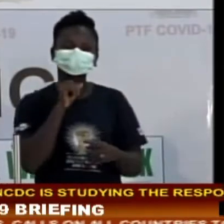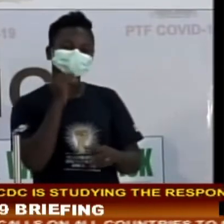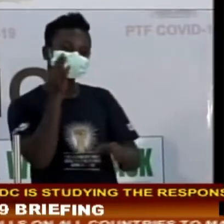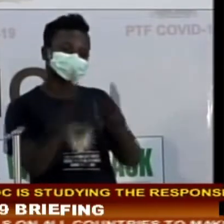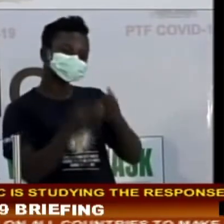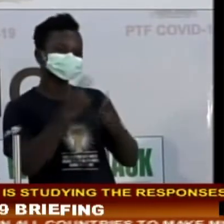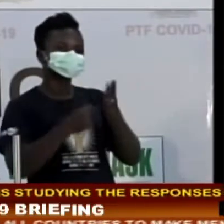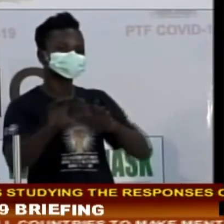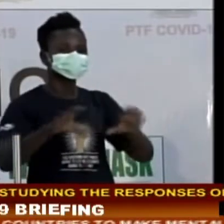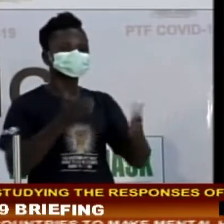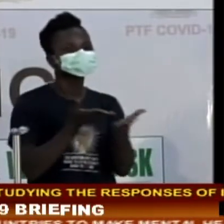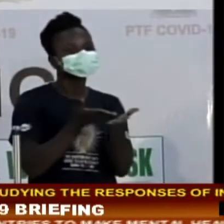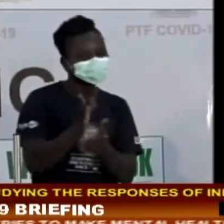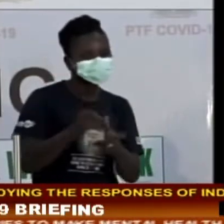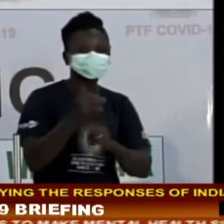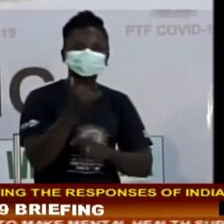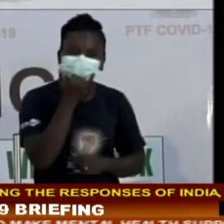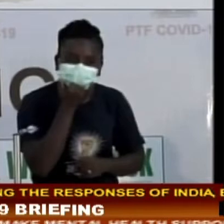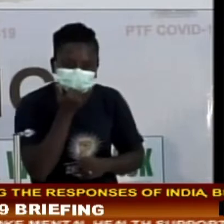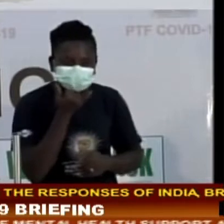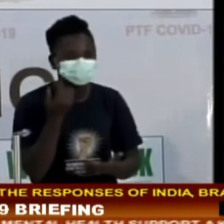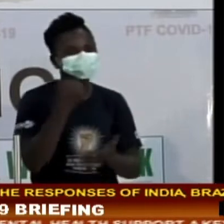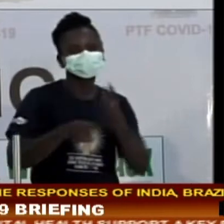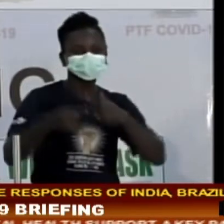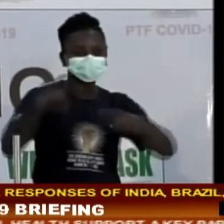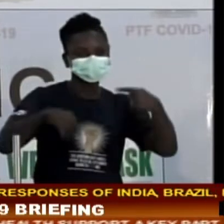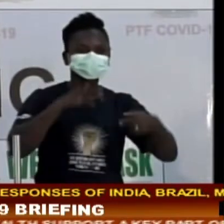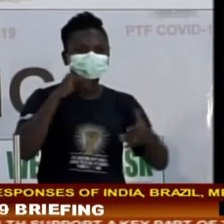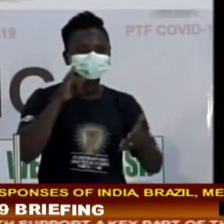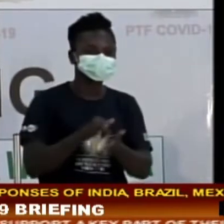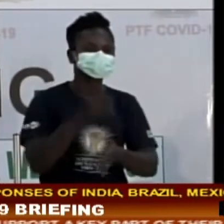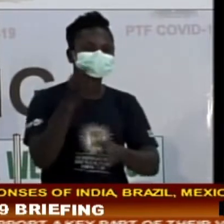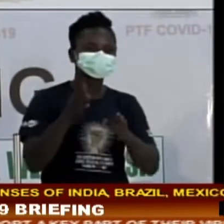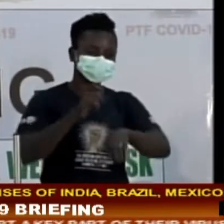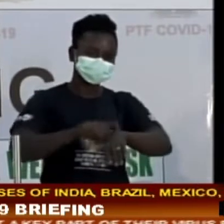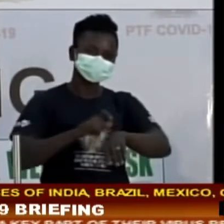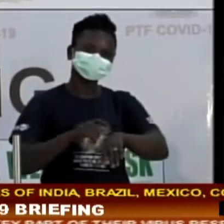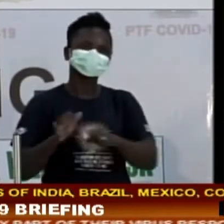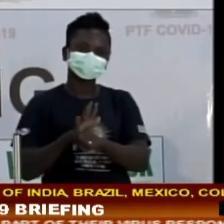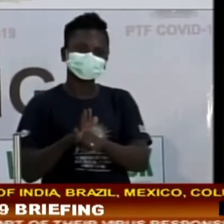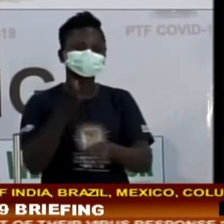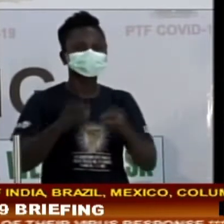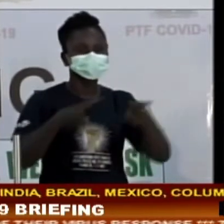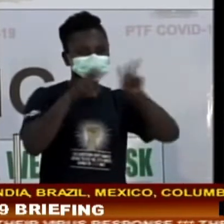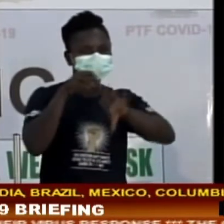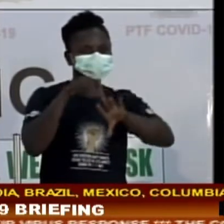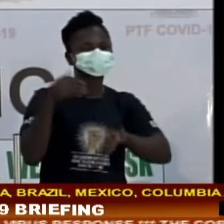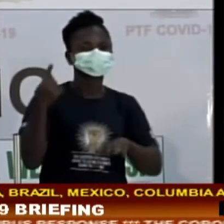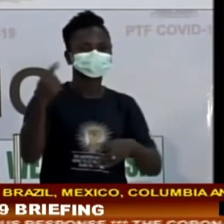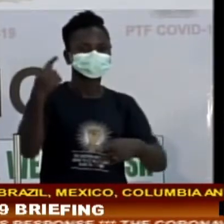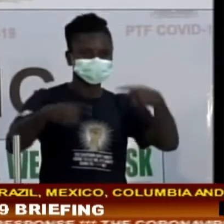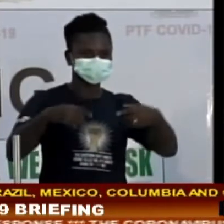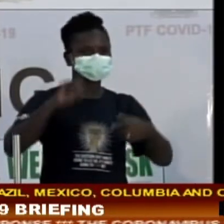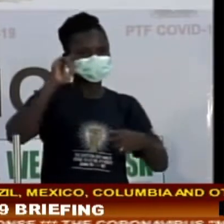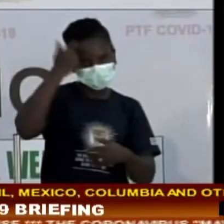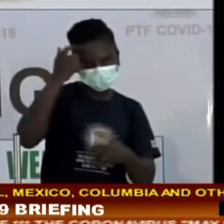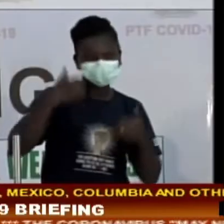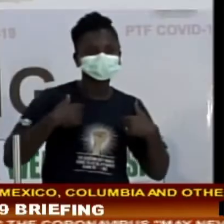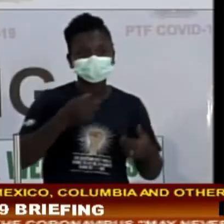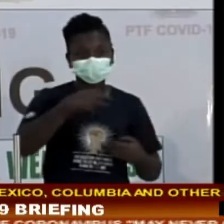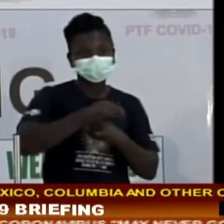right the argument is whether the time is auspicious and if you look at the the argument the government has made they said this is about the